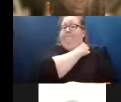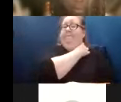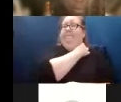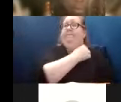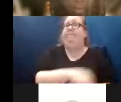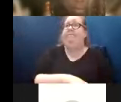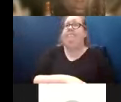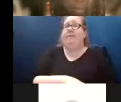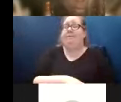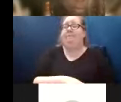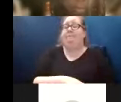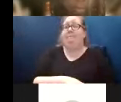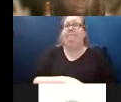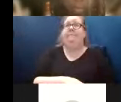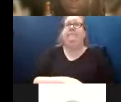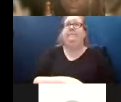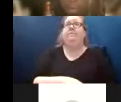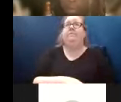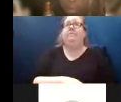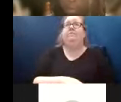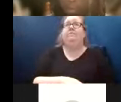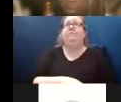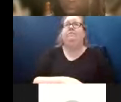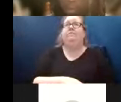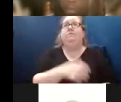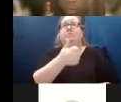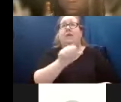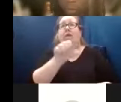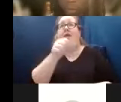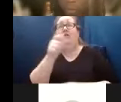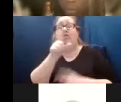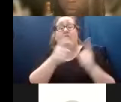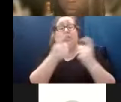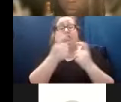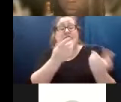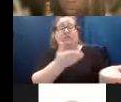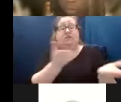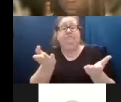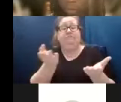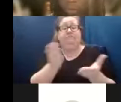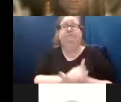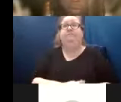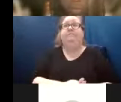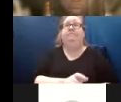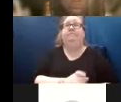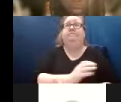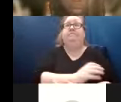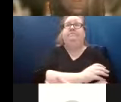right, were there any other questions?